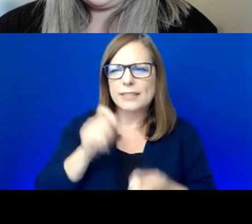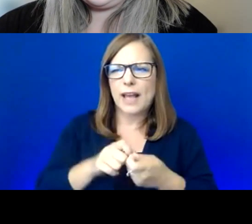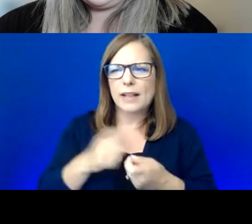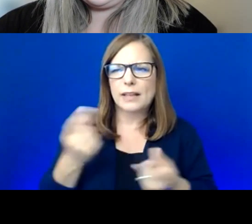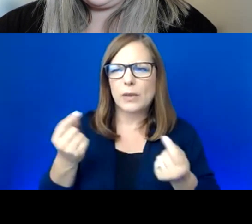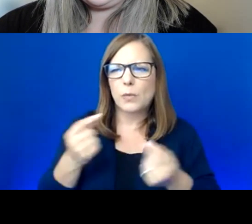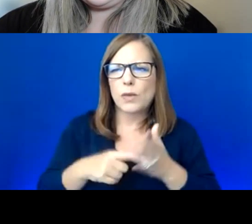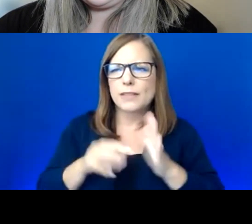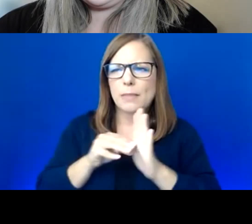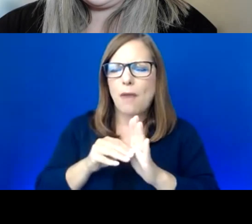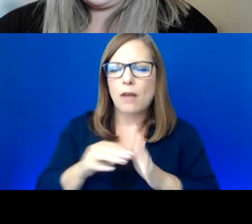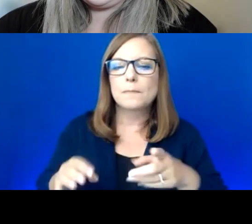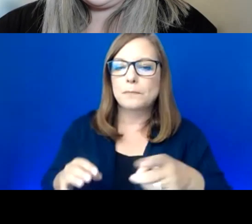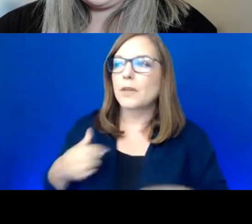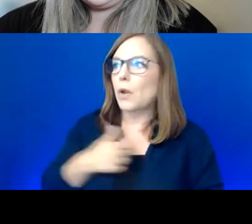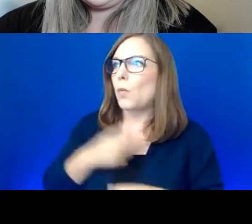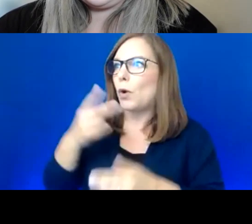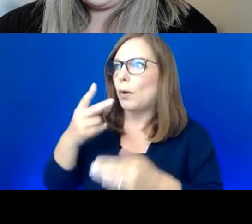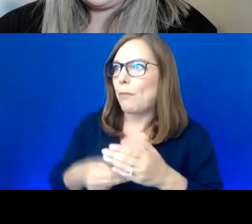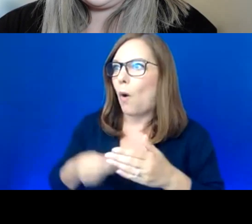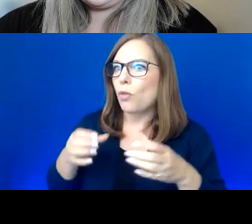We're both the hubs. It's like one hub,